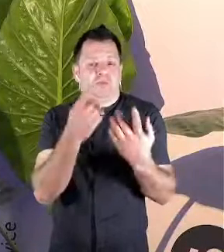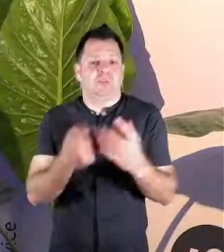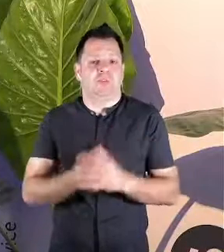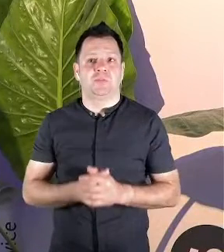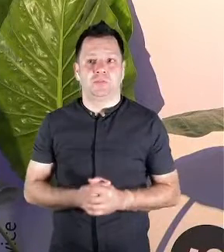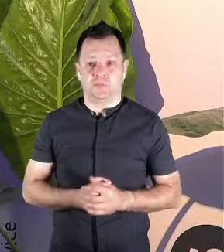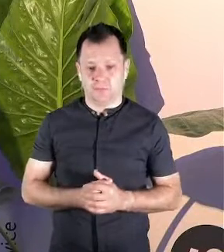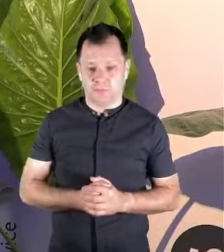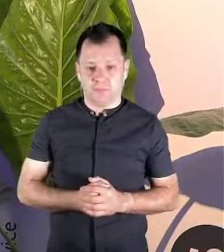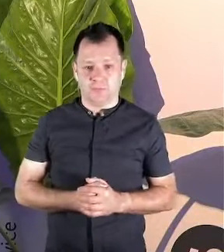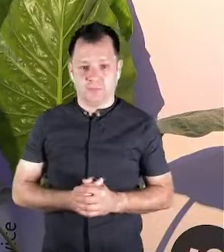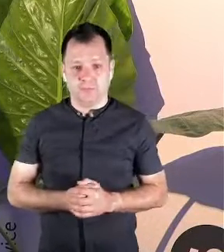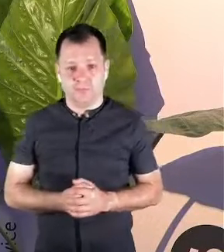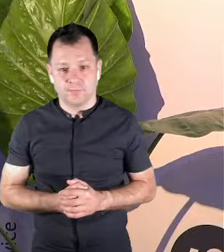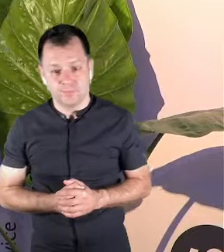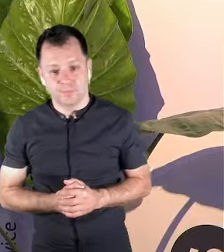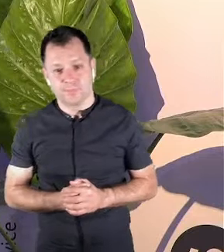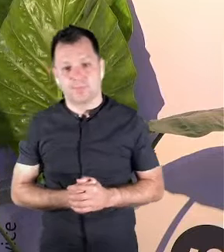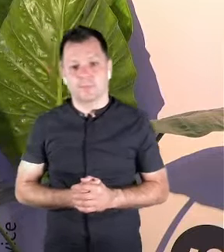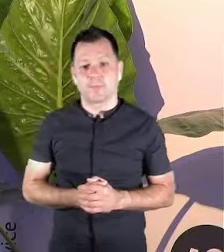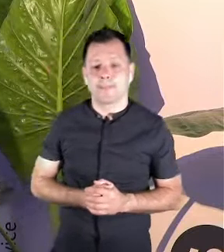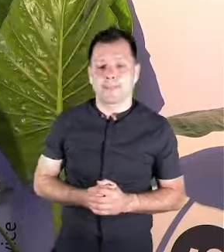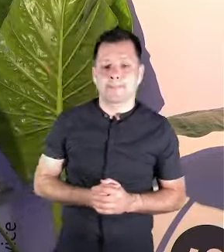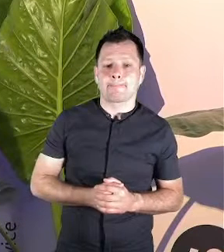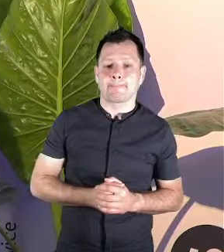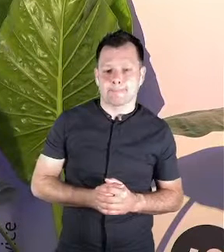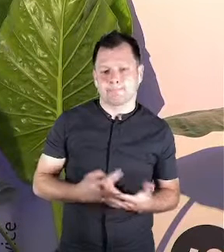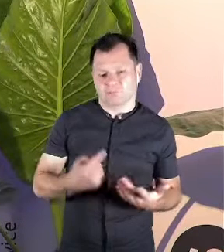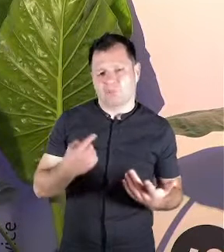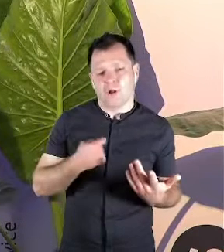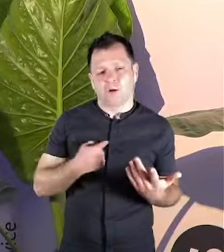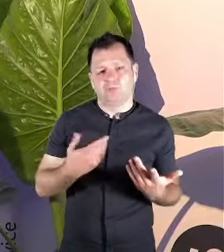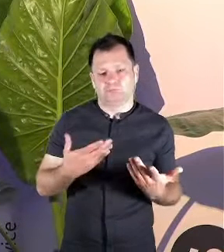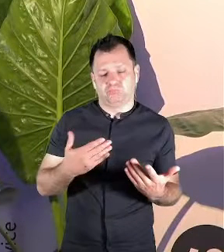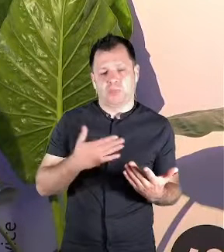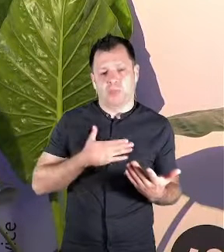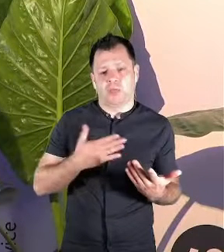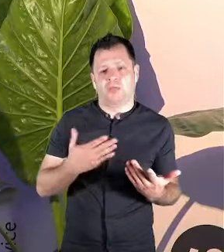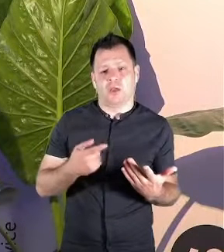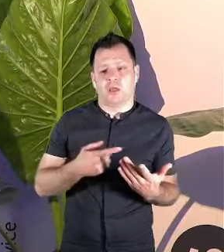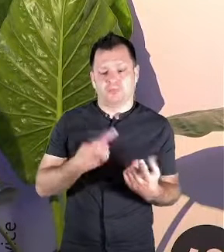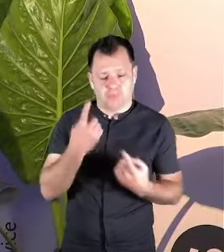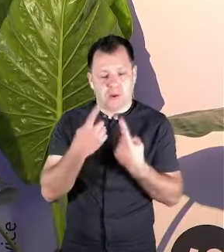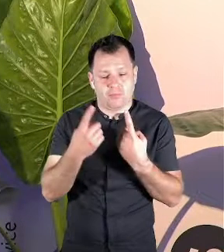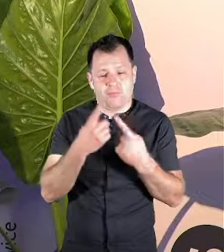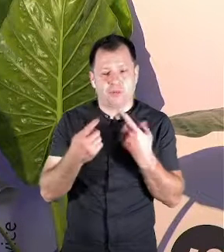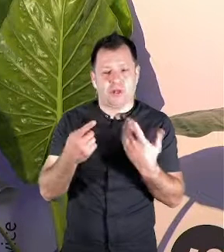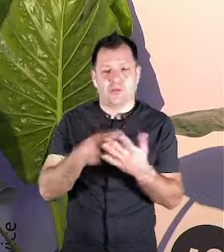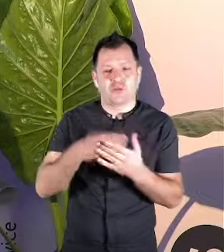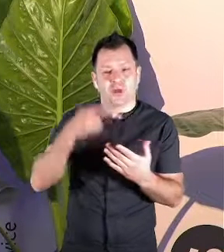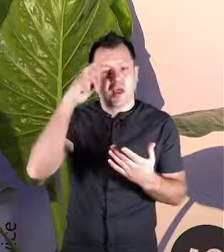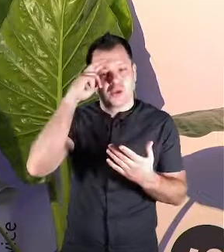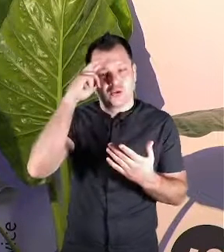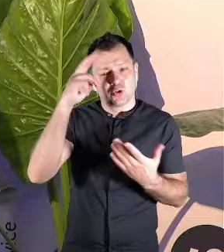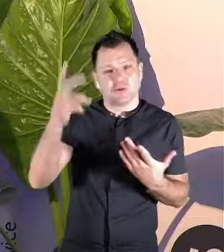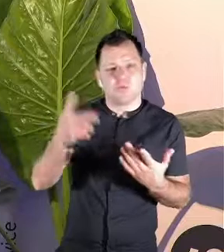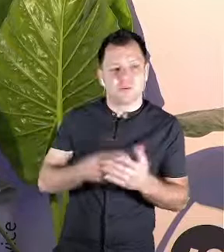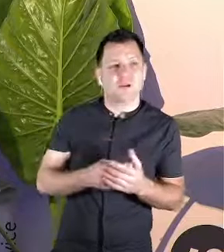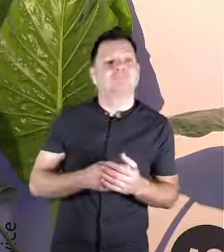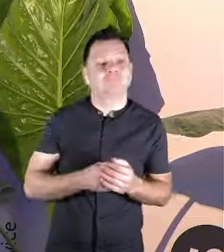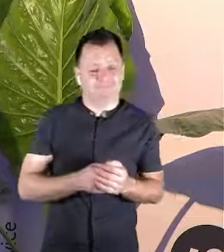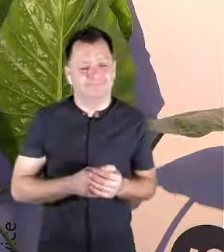would say that to me, it is about the kind of common sense and understanding how it works, that if we pave